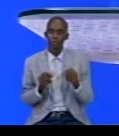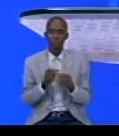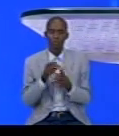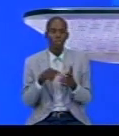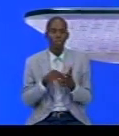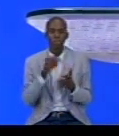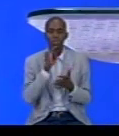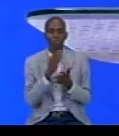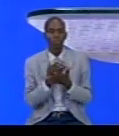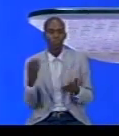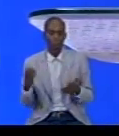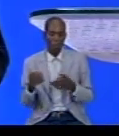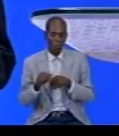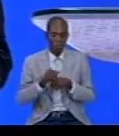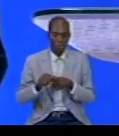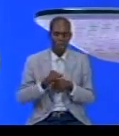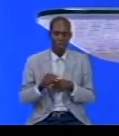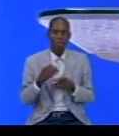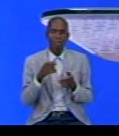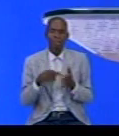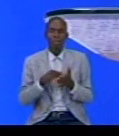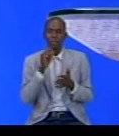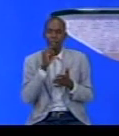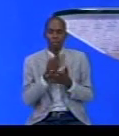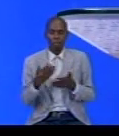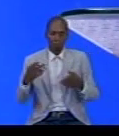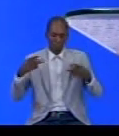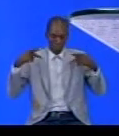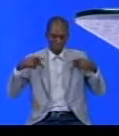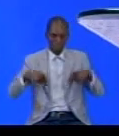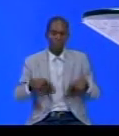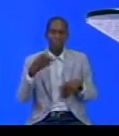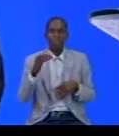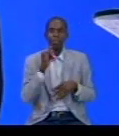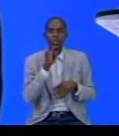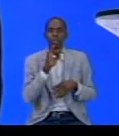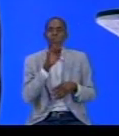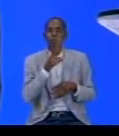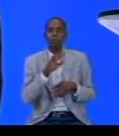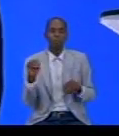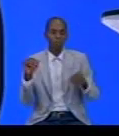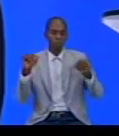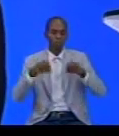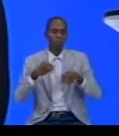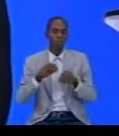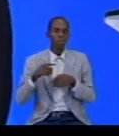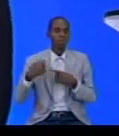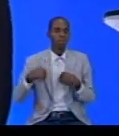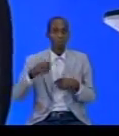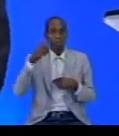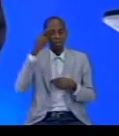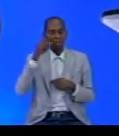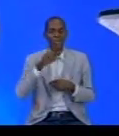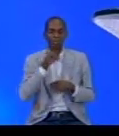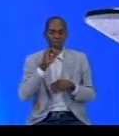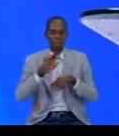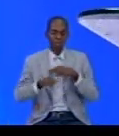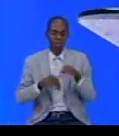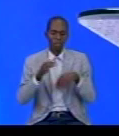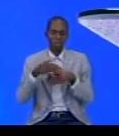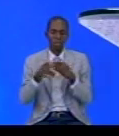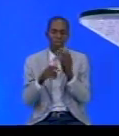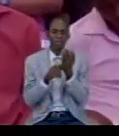is something personal. There is no condemnation in the heart, because you are not walking in the flesh. You